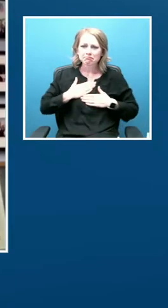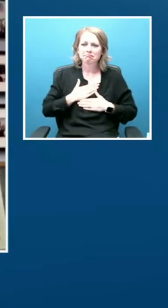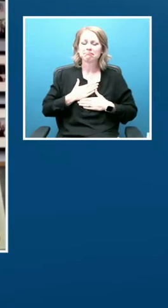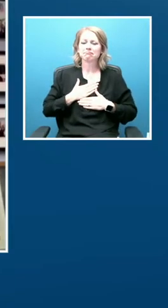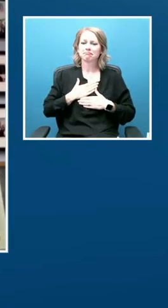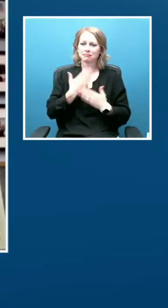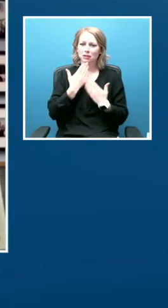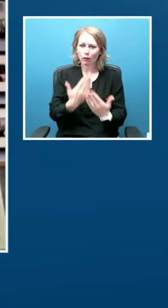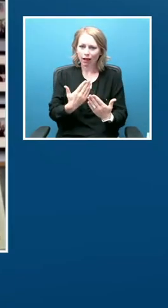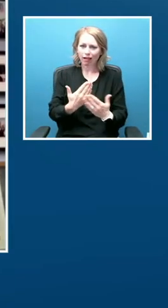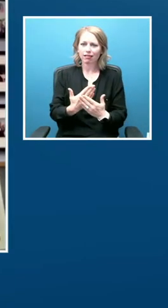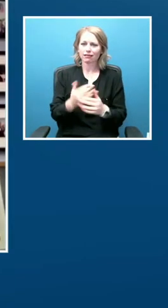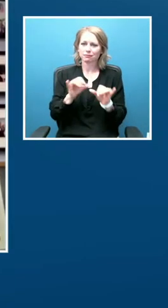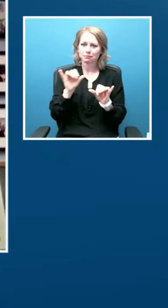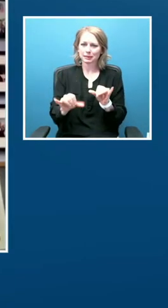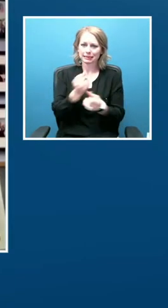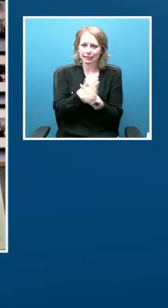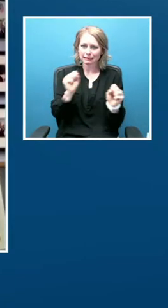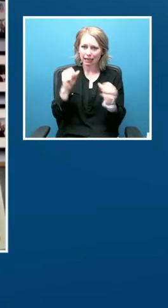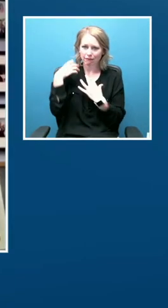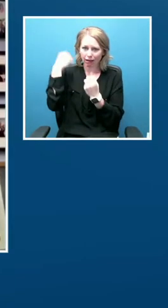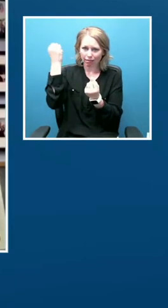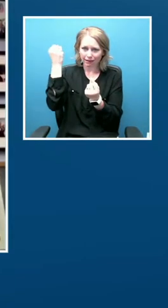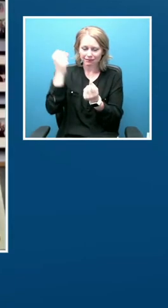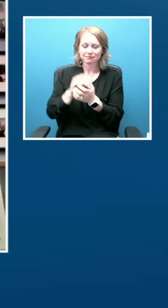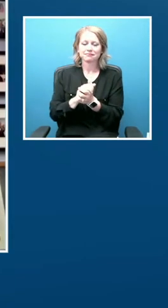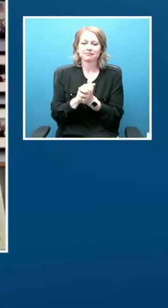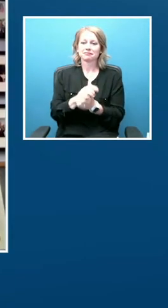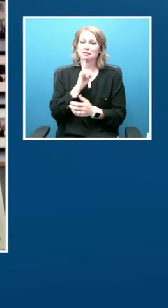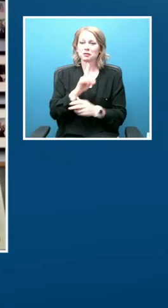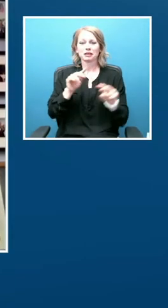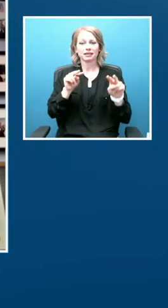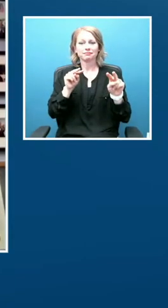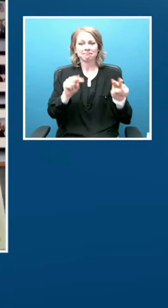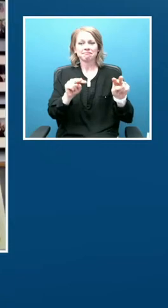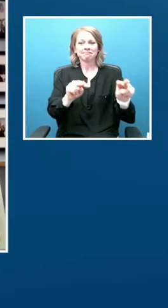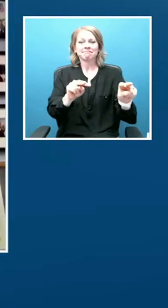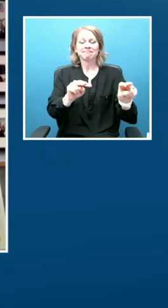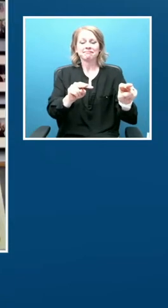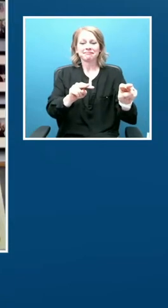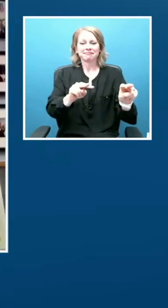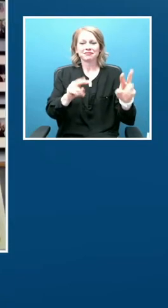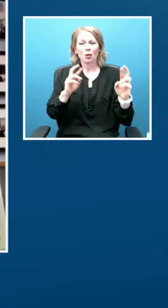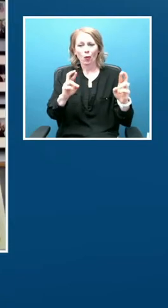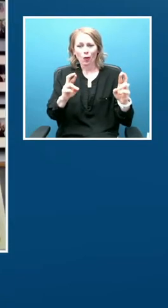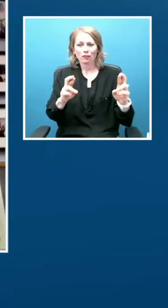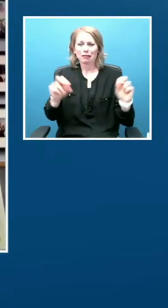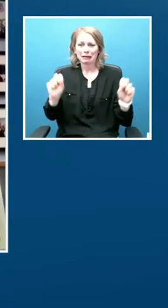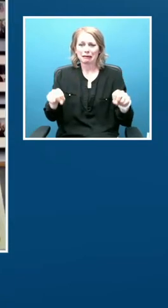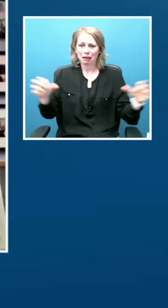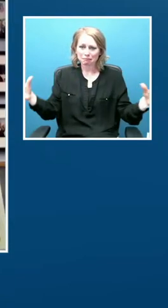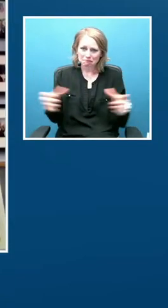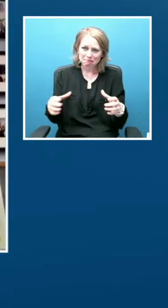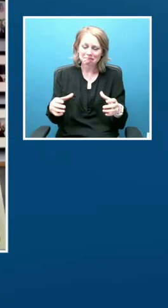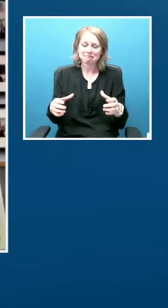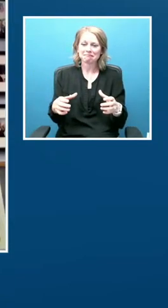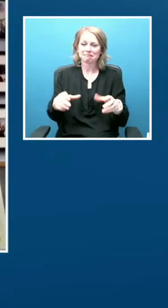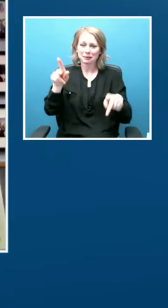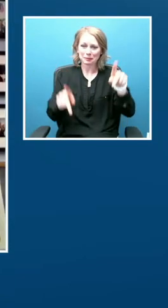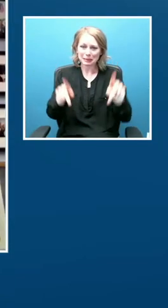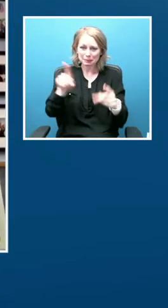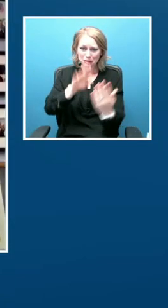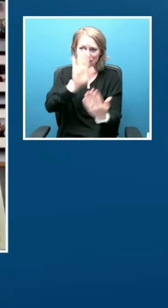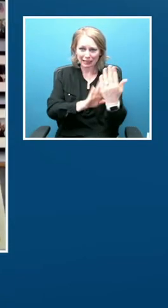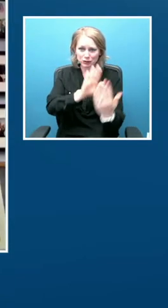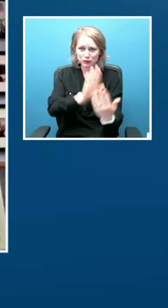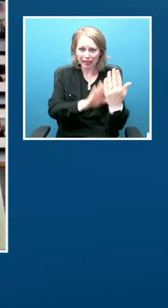healthy. We're looking forward to the time when we can conduct these meetings in person again, which